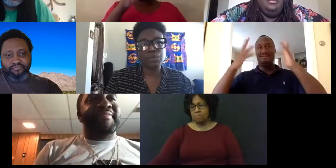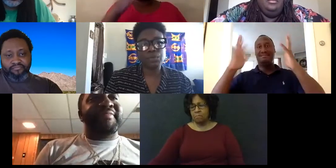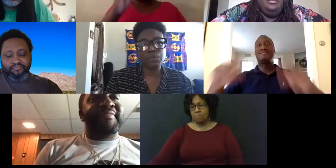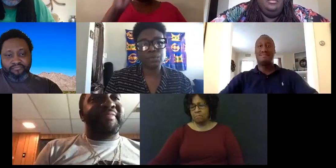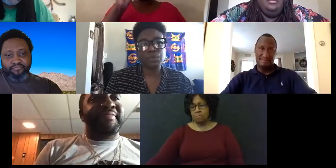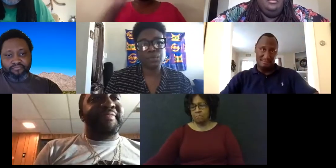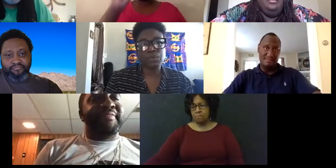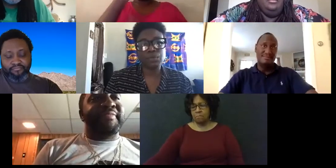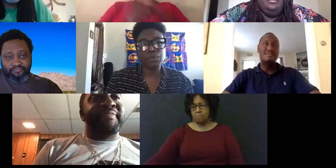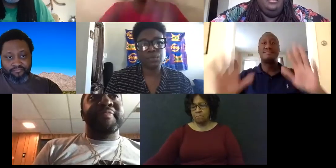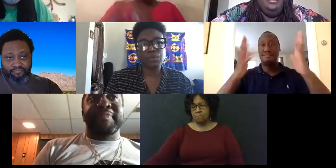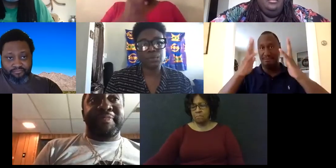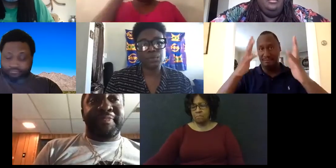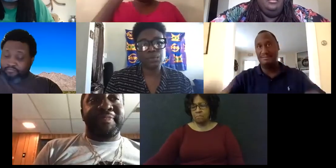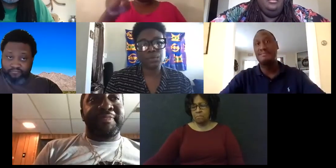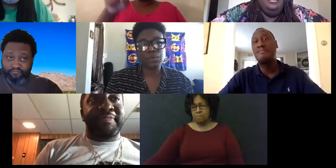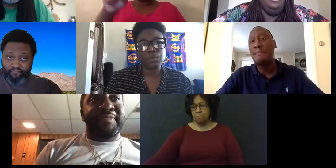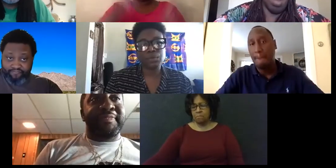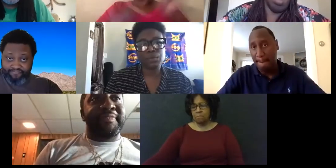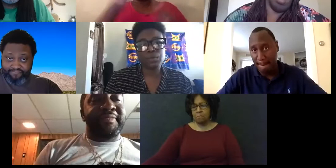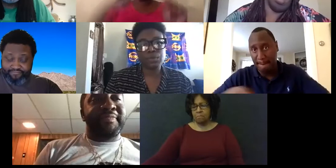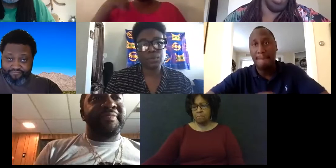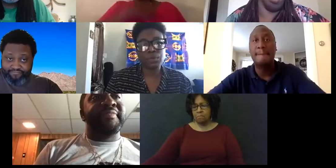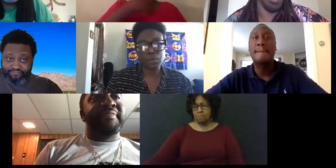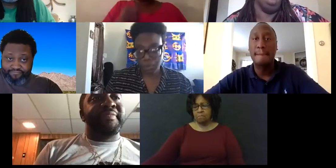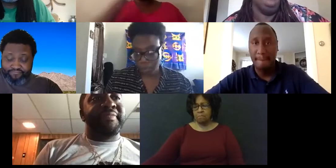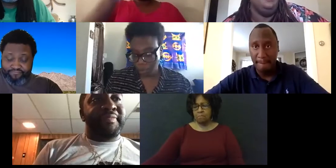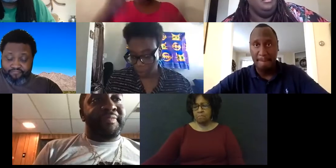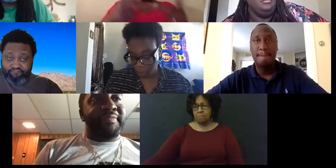2, 4, or 6 years, there are people that we put in place that